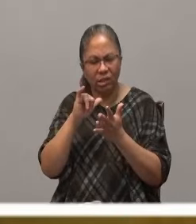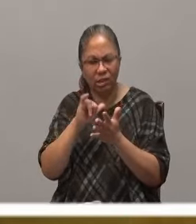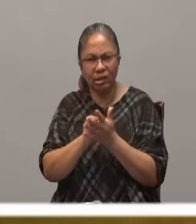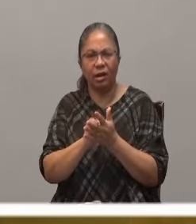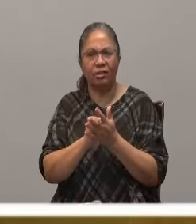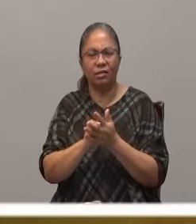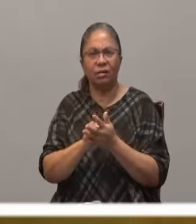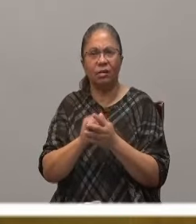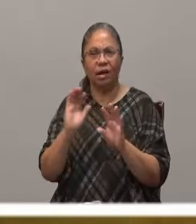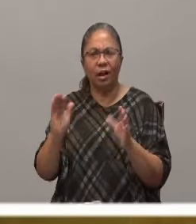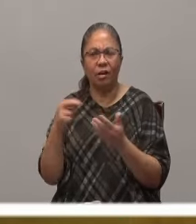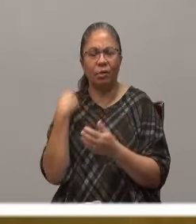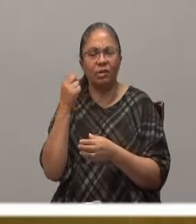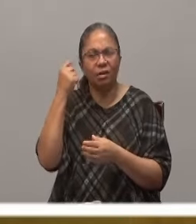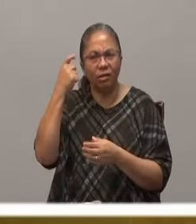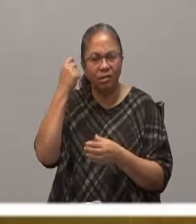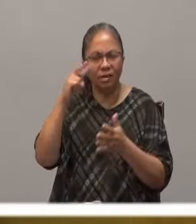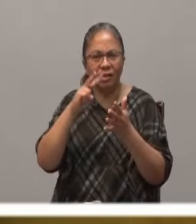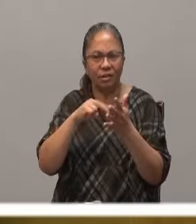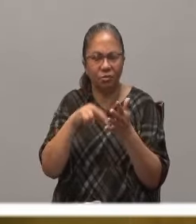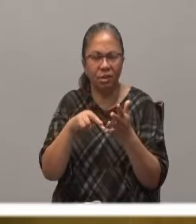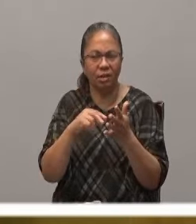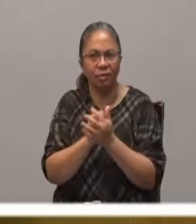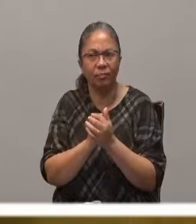reading. But it goes on.